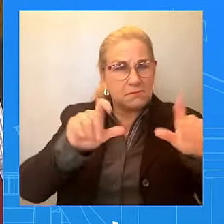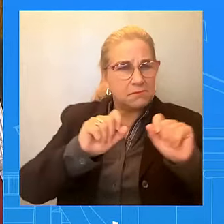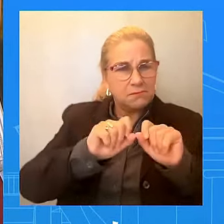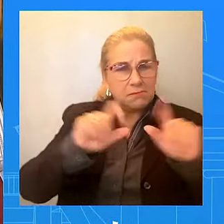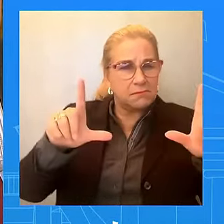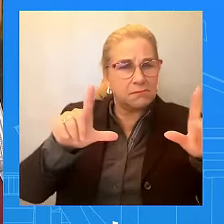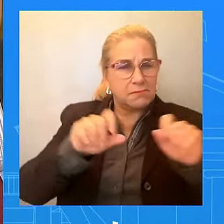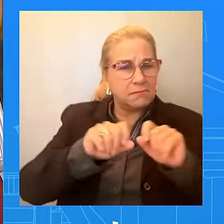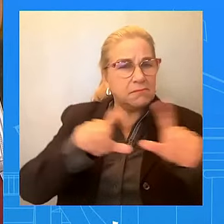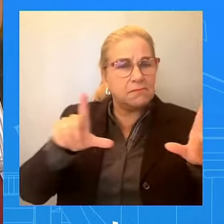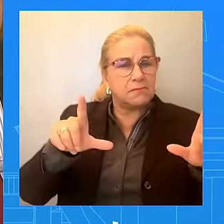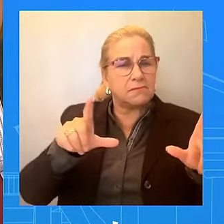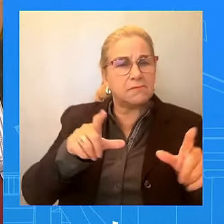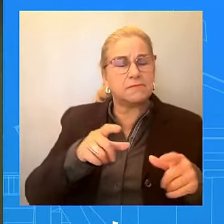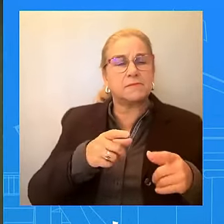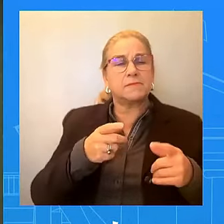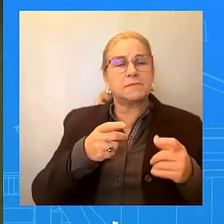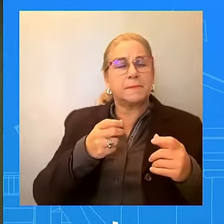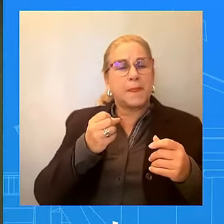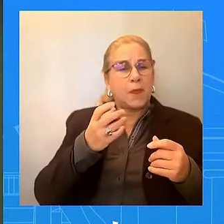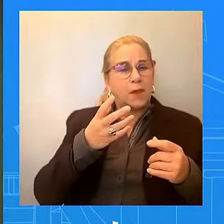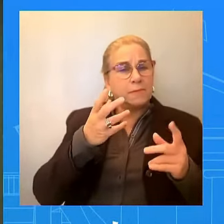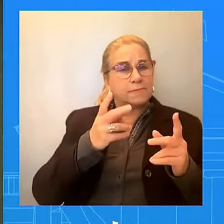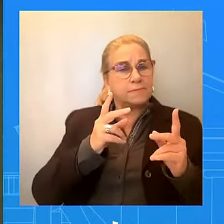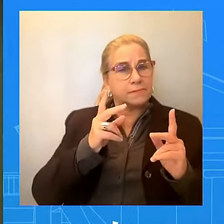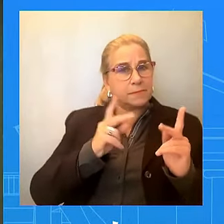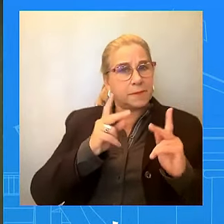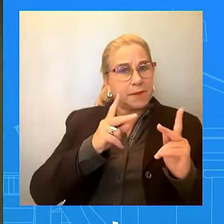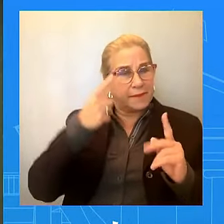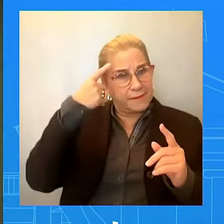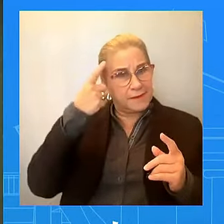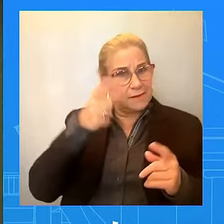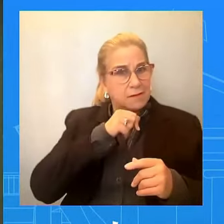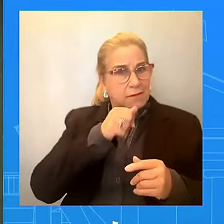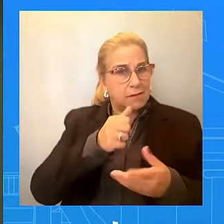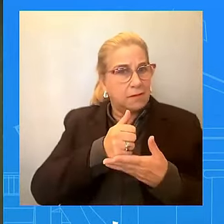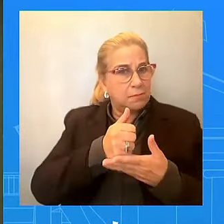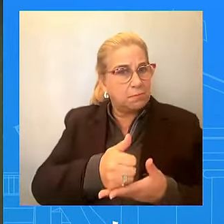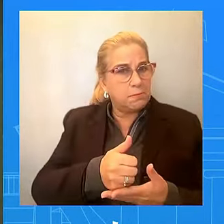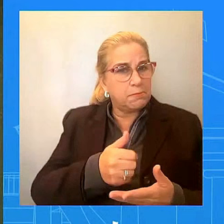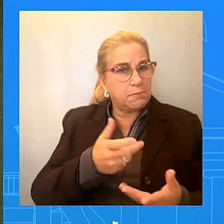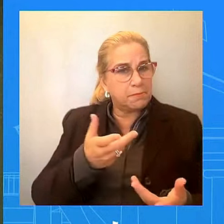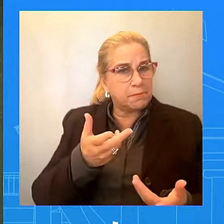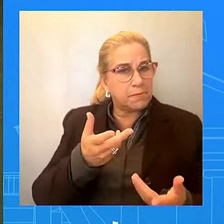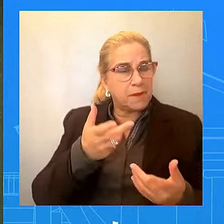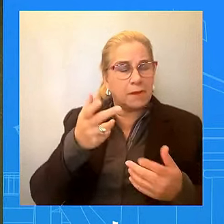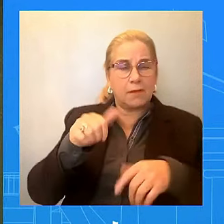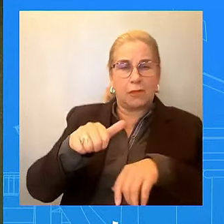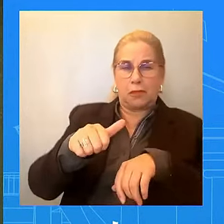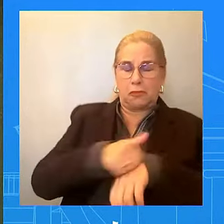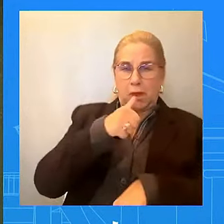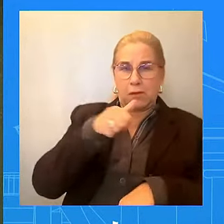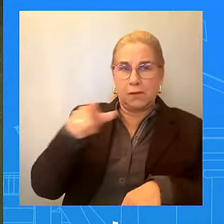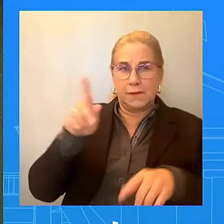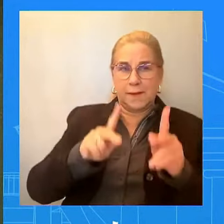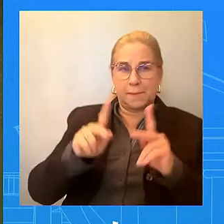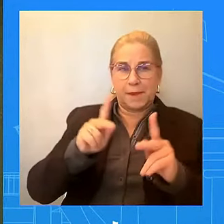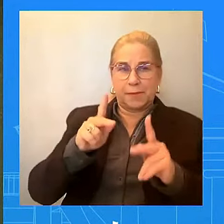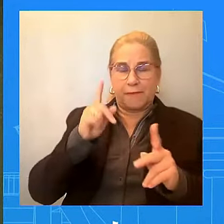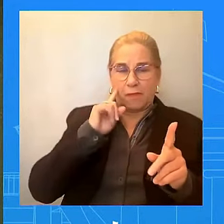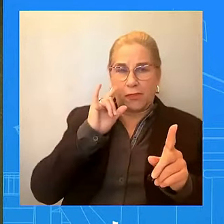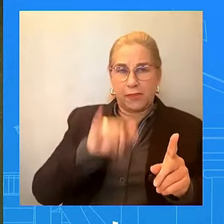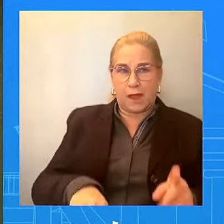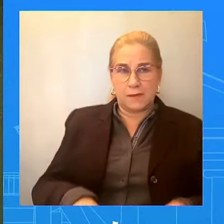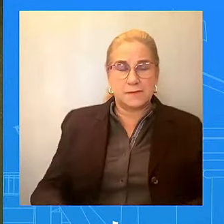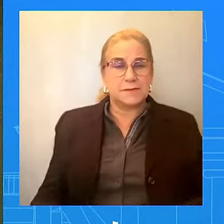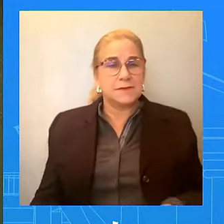online? We most certainly are. We are seeing horrific hate speech of